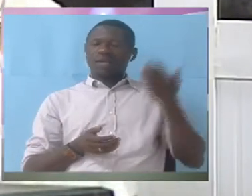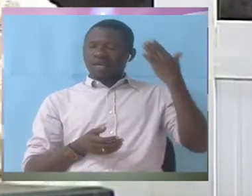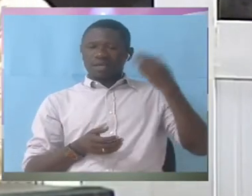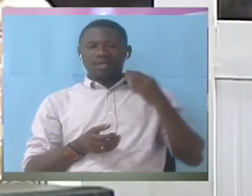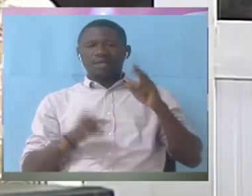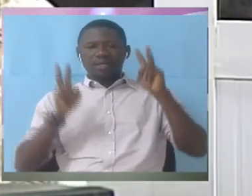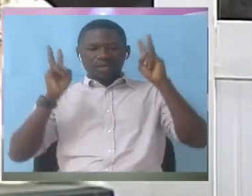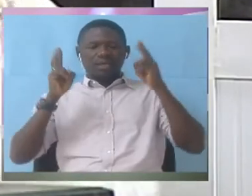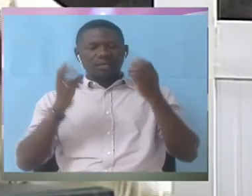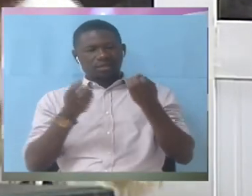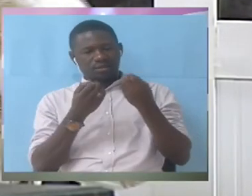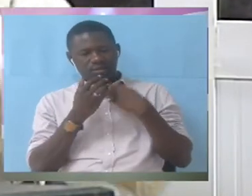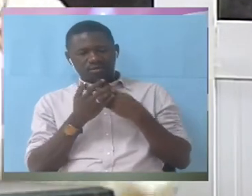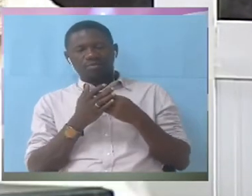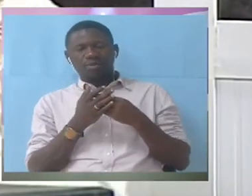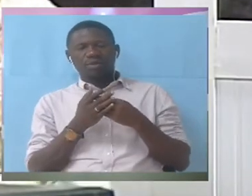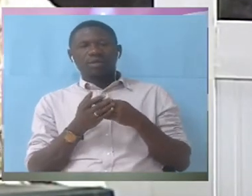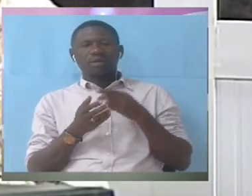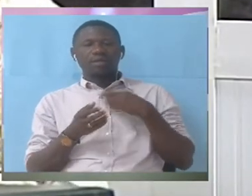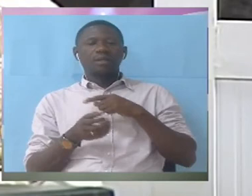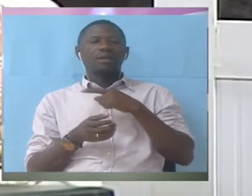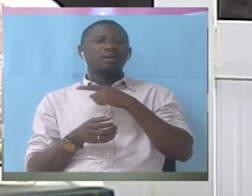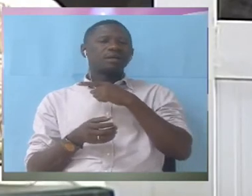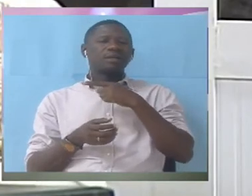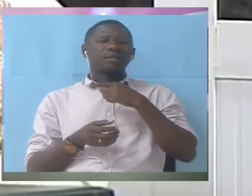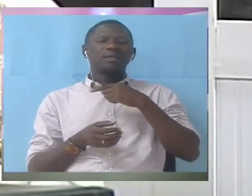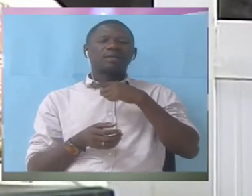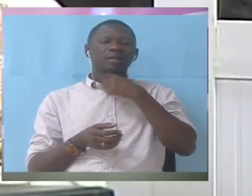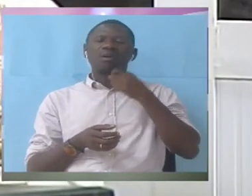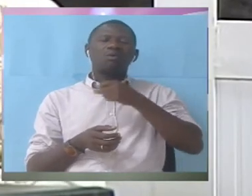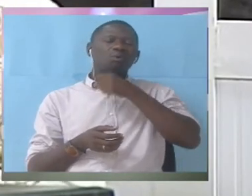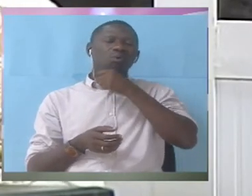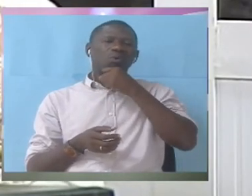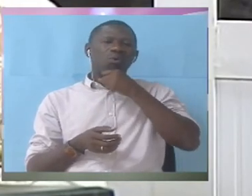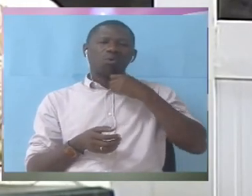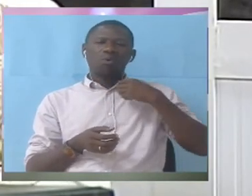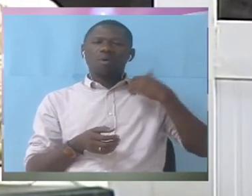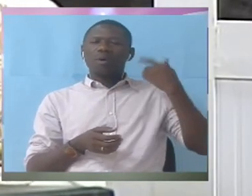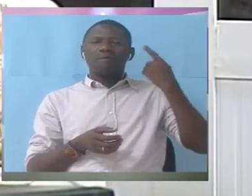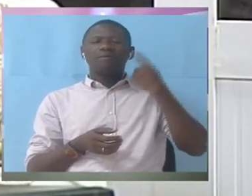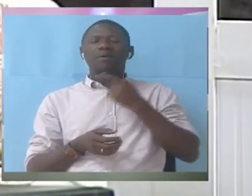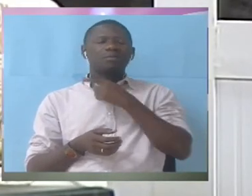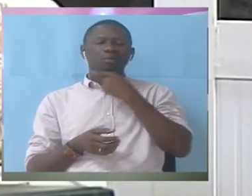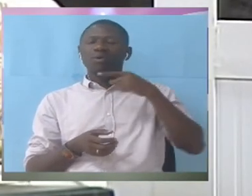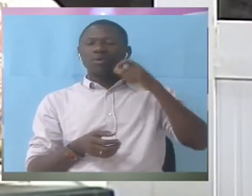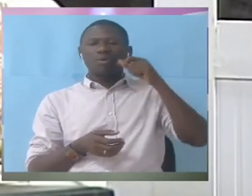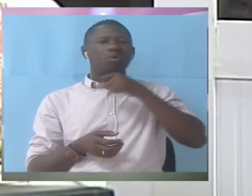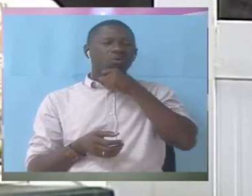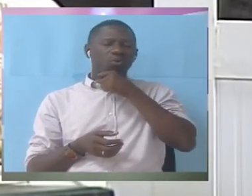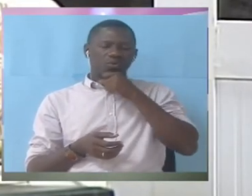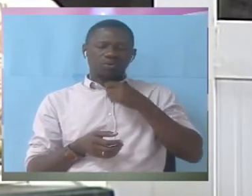yi faj kat lañ, that is his grandparents were traditional healers.